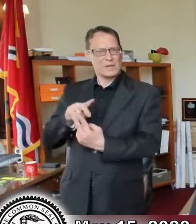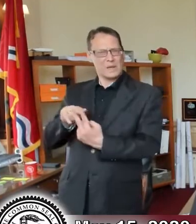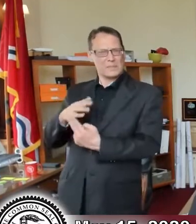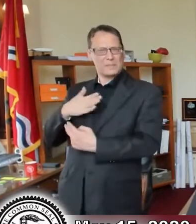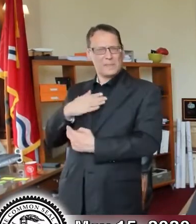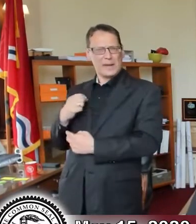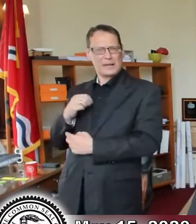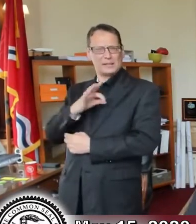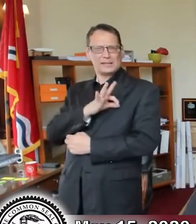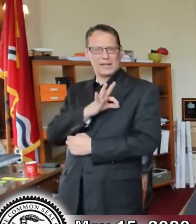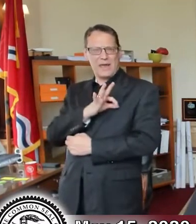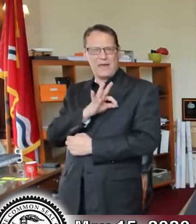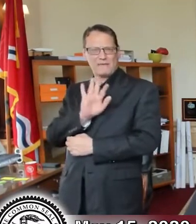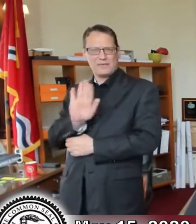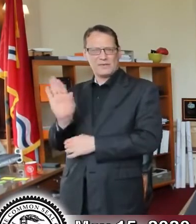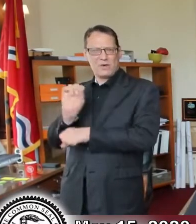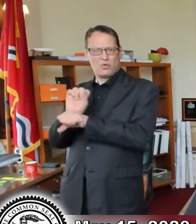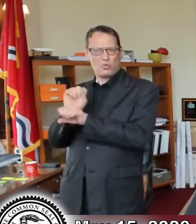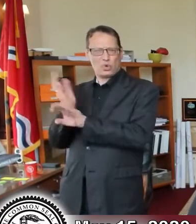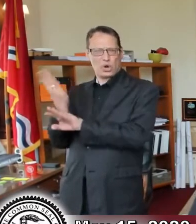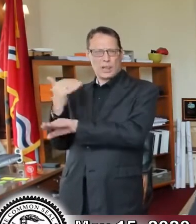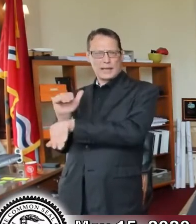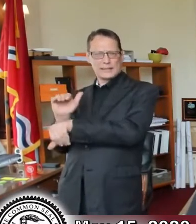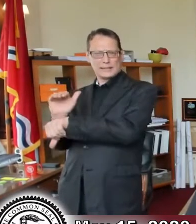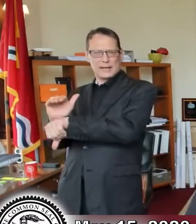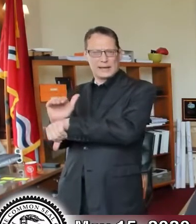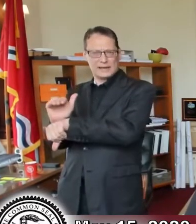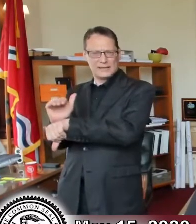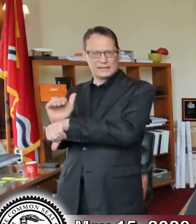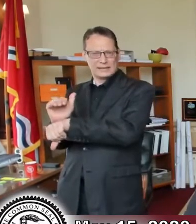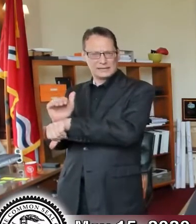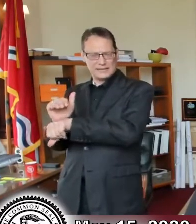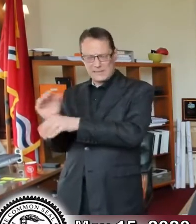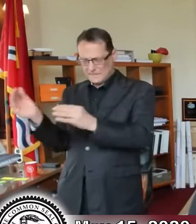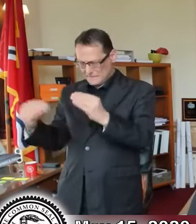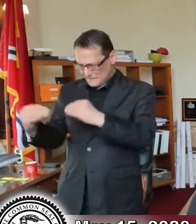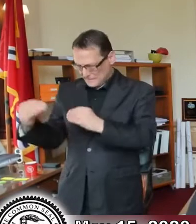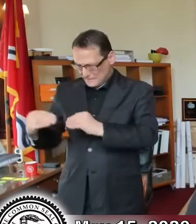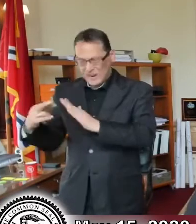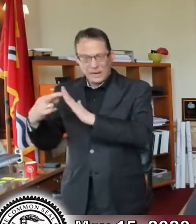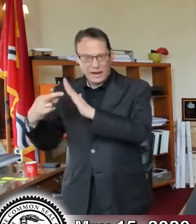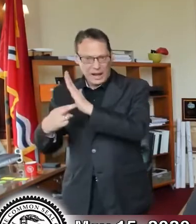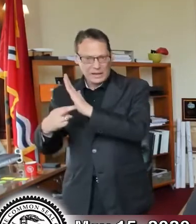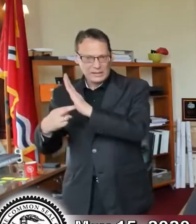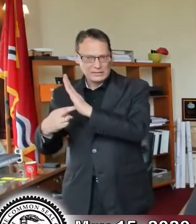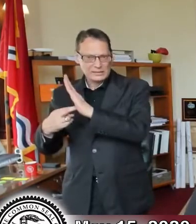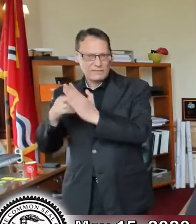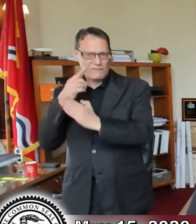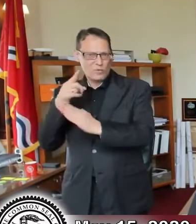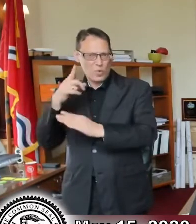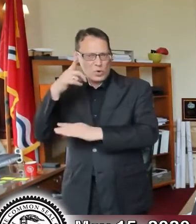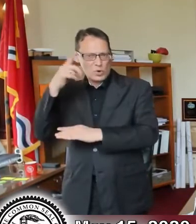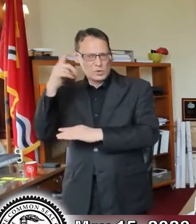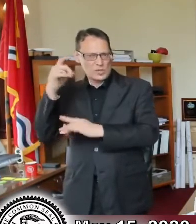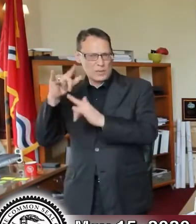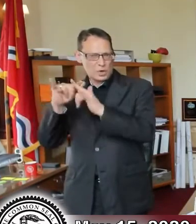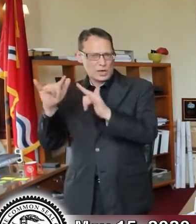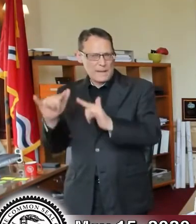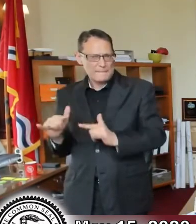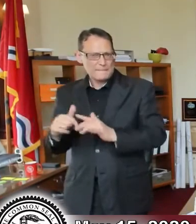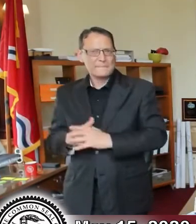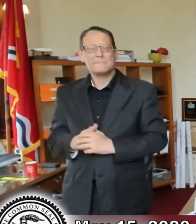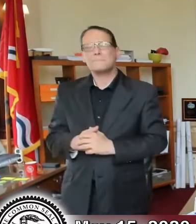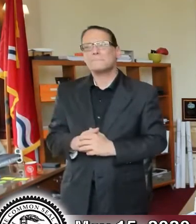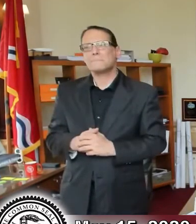staff worked all last evening to sort of, put together some guidelines. We are thinking it'll